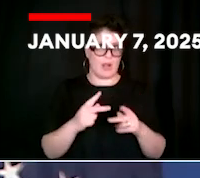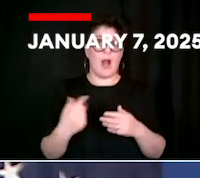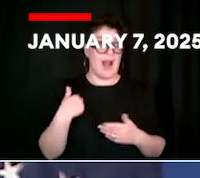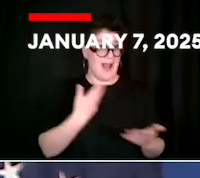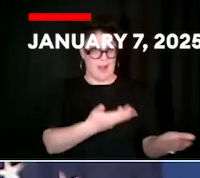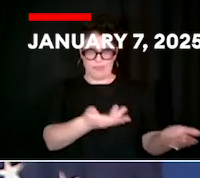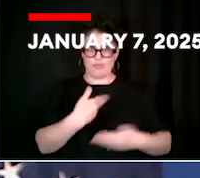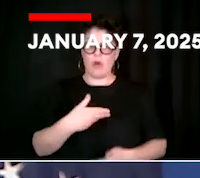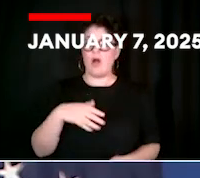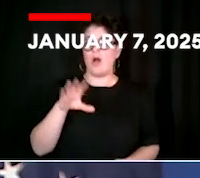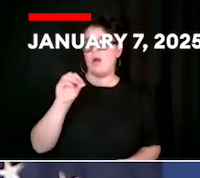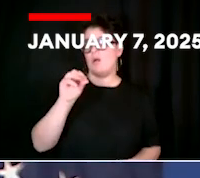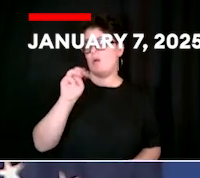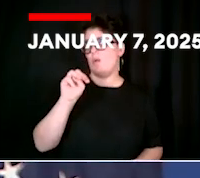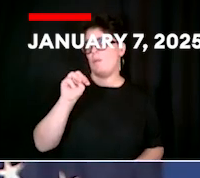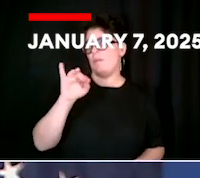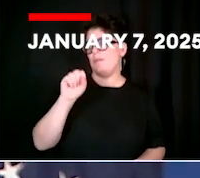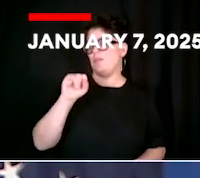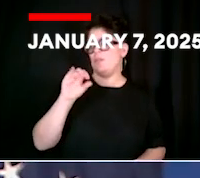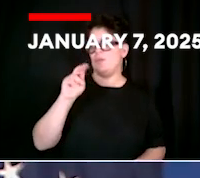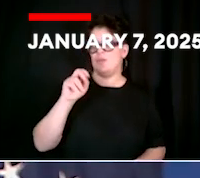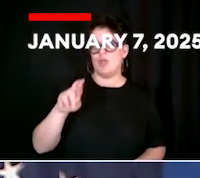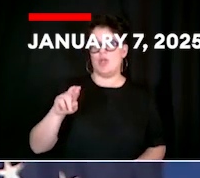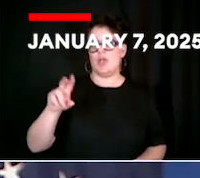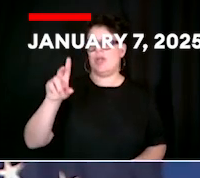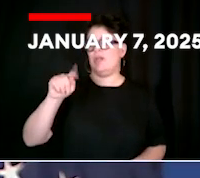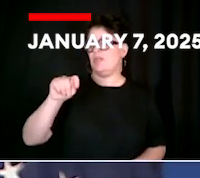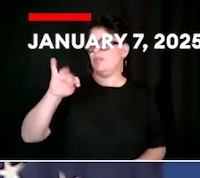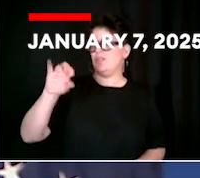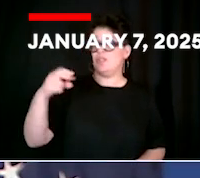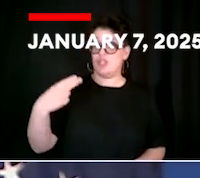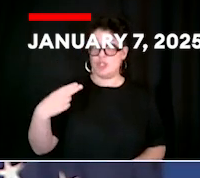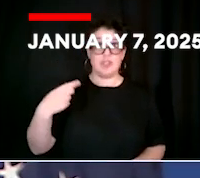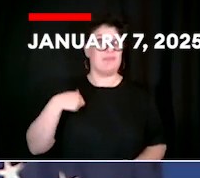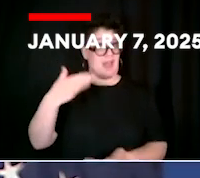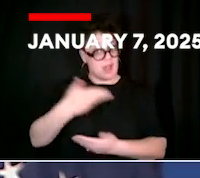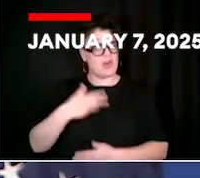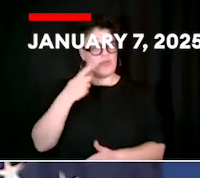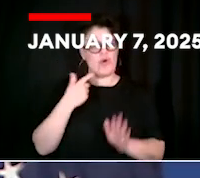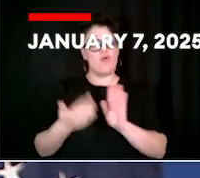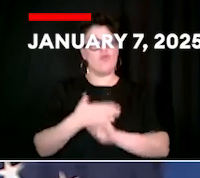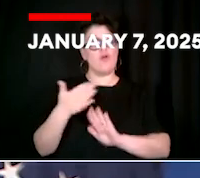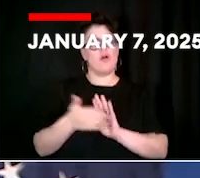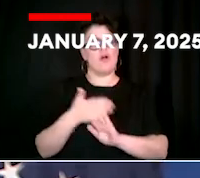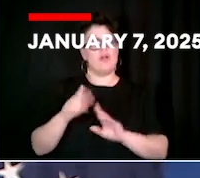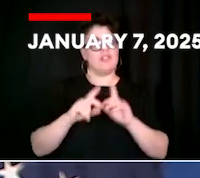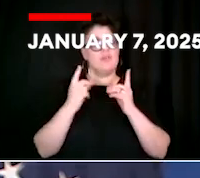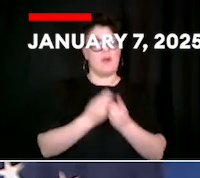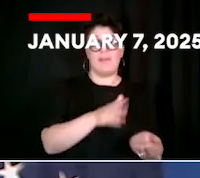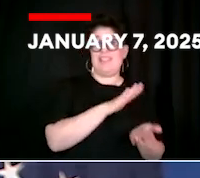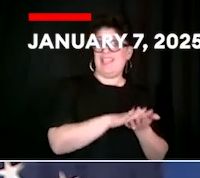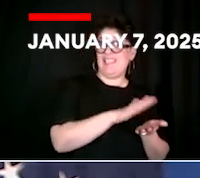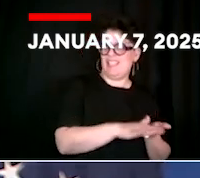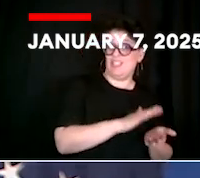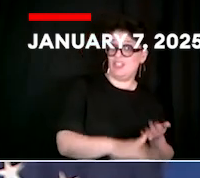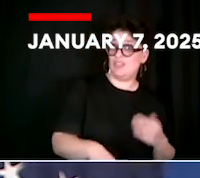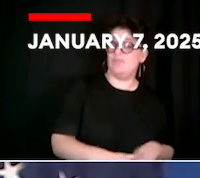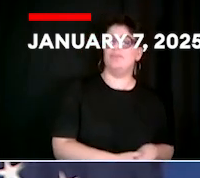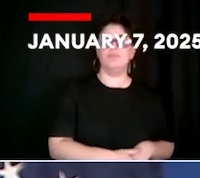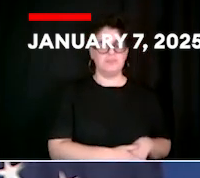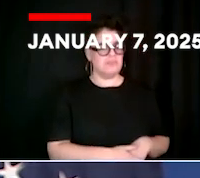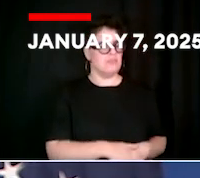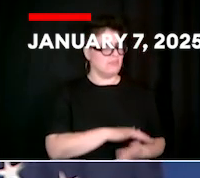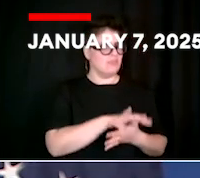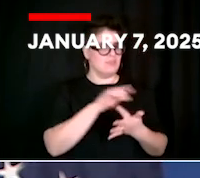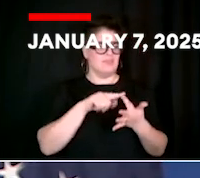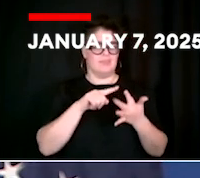on board to run the Department of Sanitation. I brought Deputy Mayor Maria Torres Springer on board. Deputy